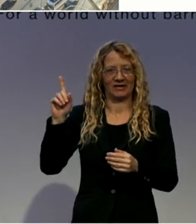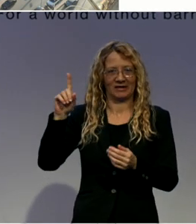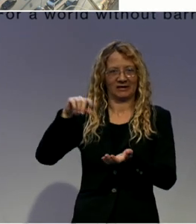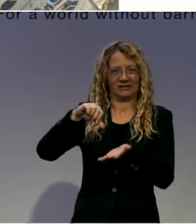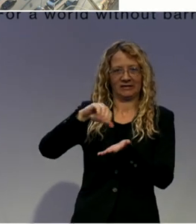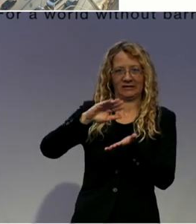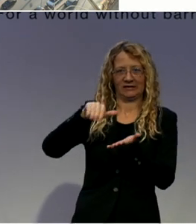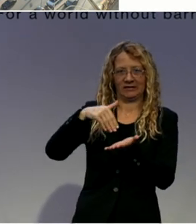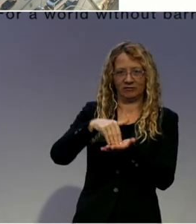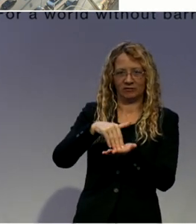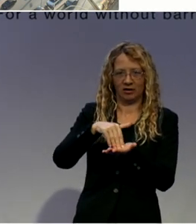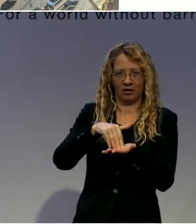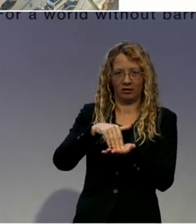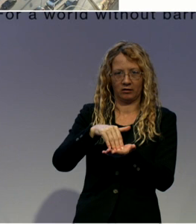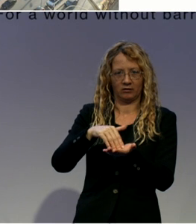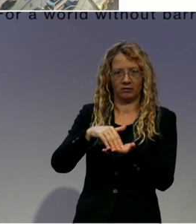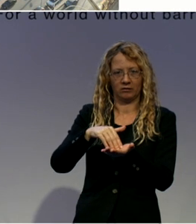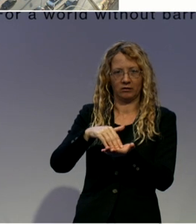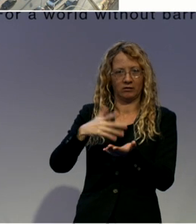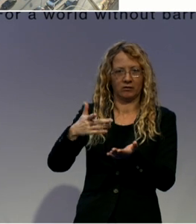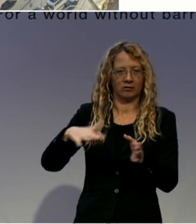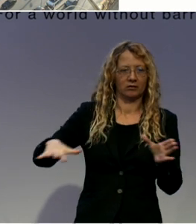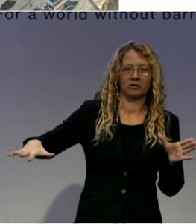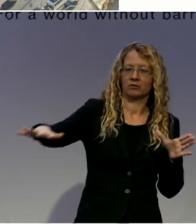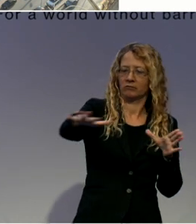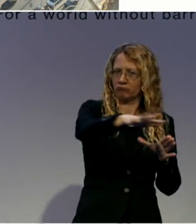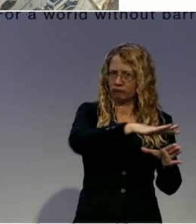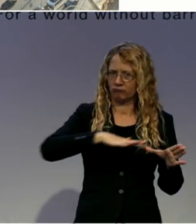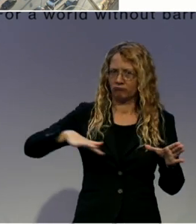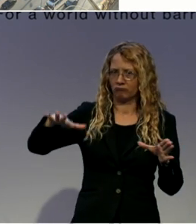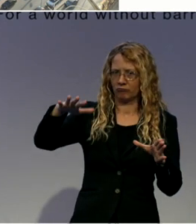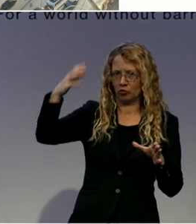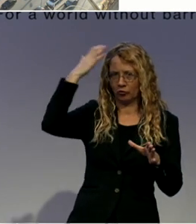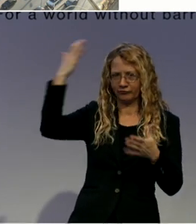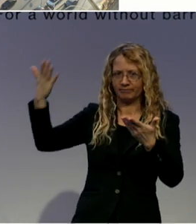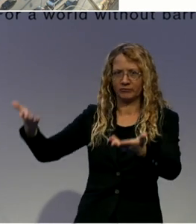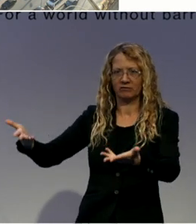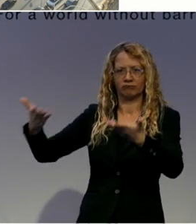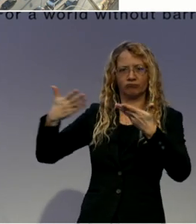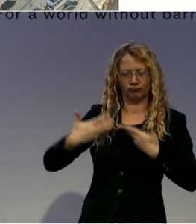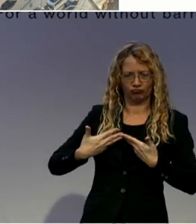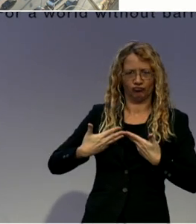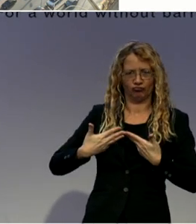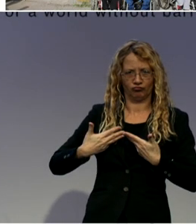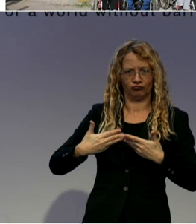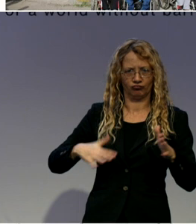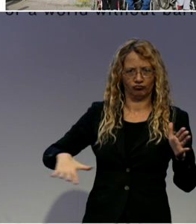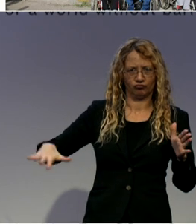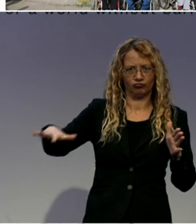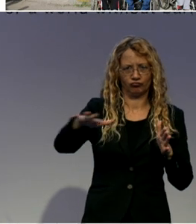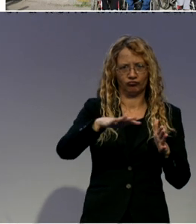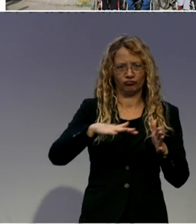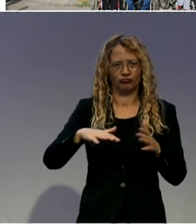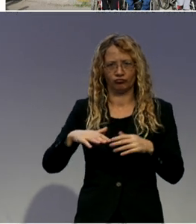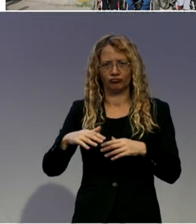to us by the municipality over there. We built it in 1994. We were founded in 1986. And this is how we